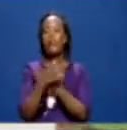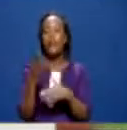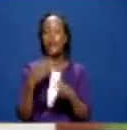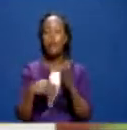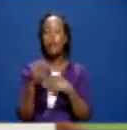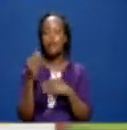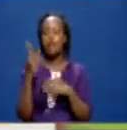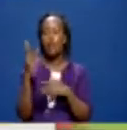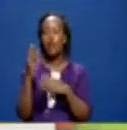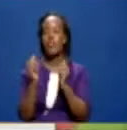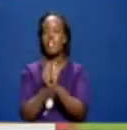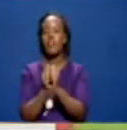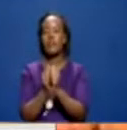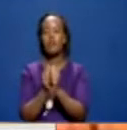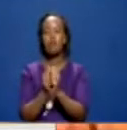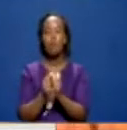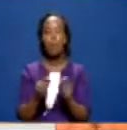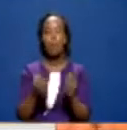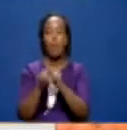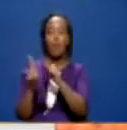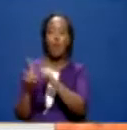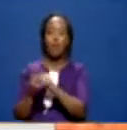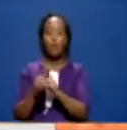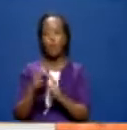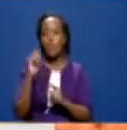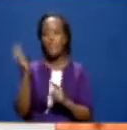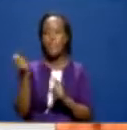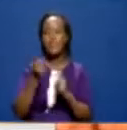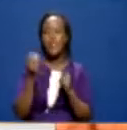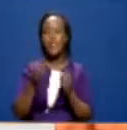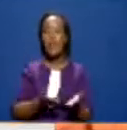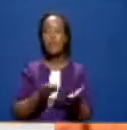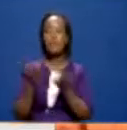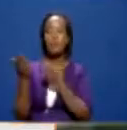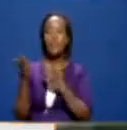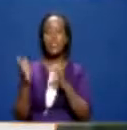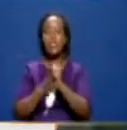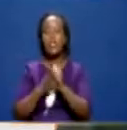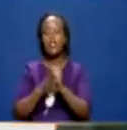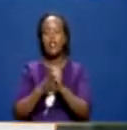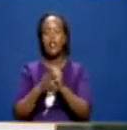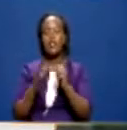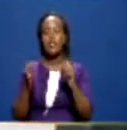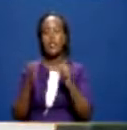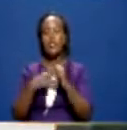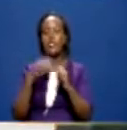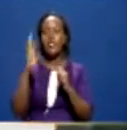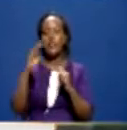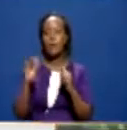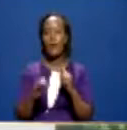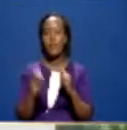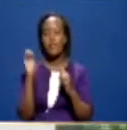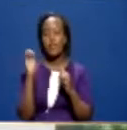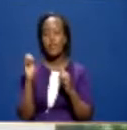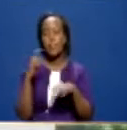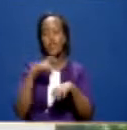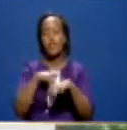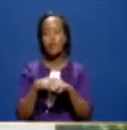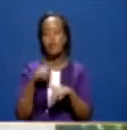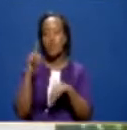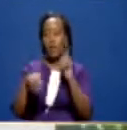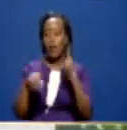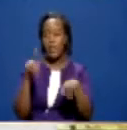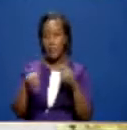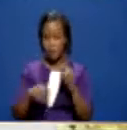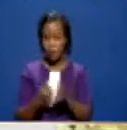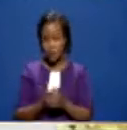to the directorate, Kenya exported 98% of coffee in raw form in the period under review. Belgium was